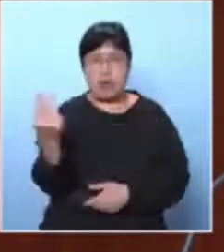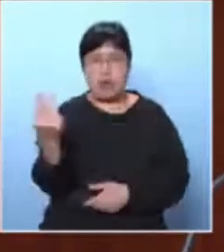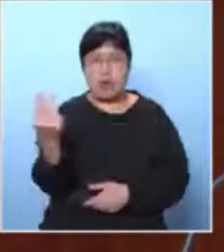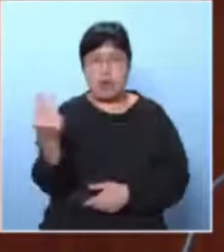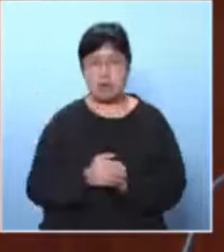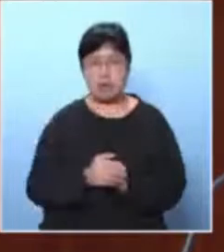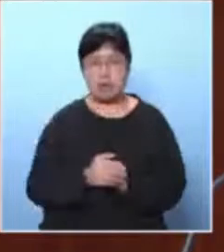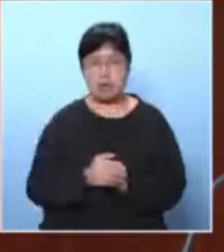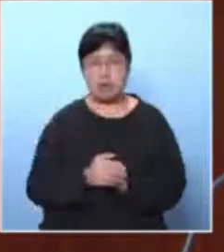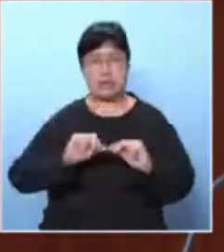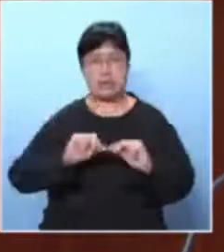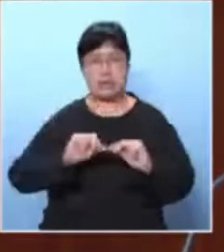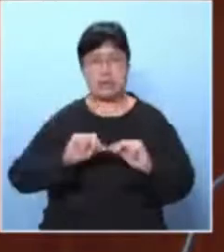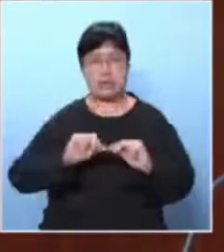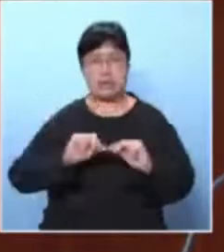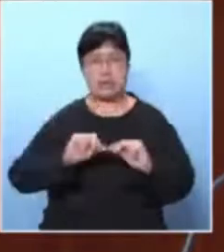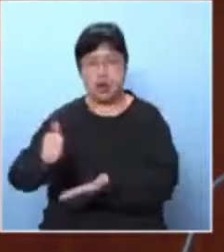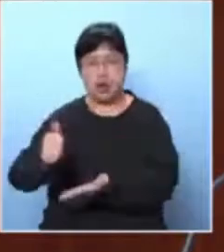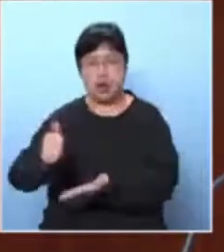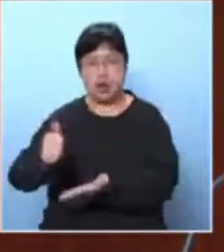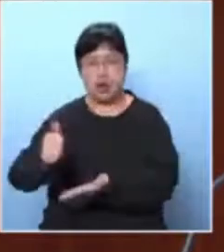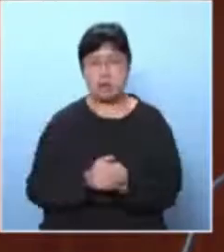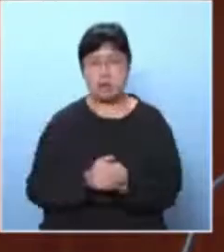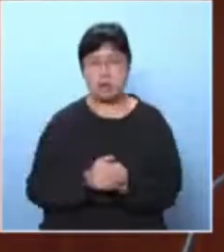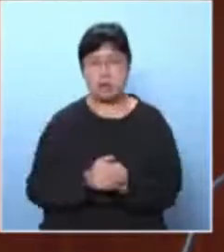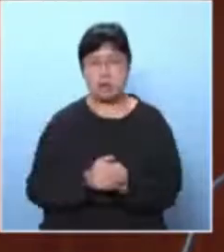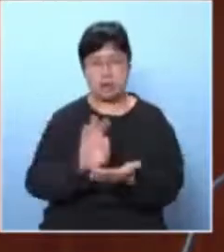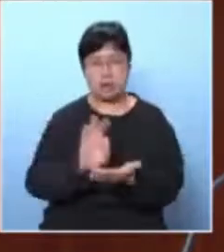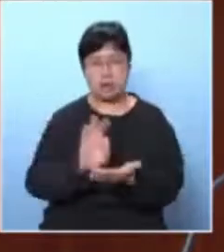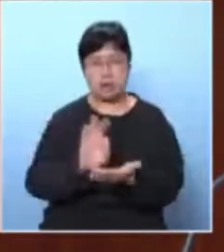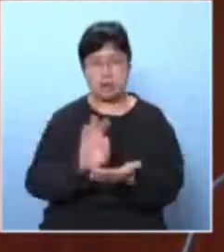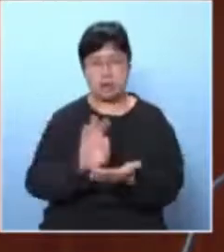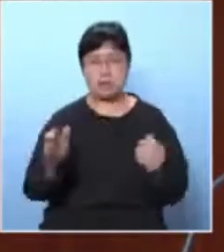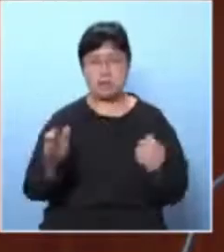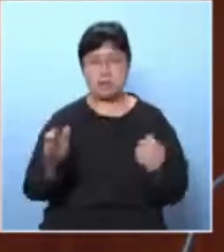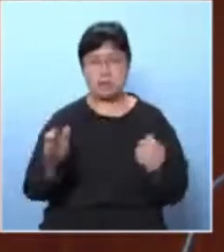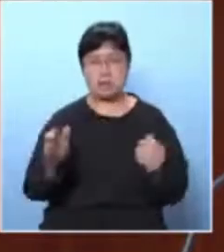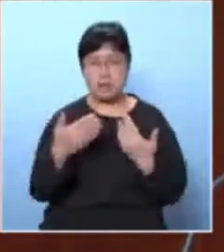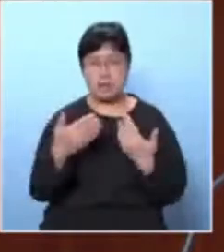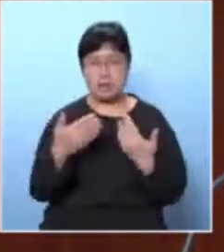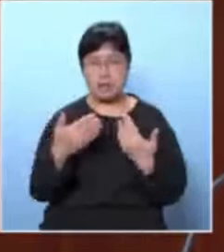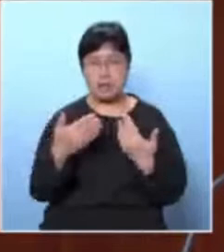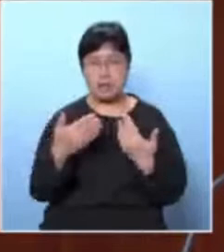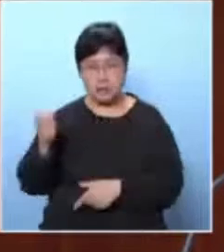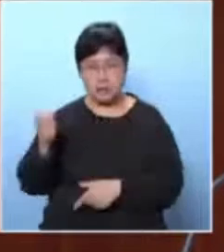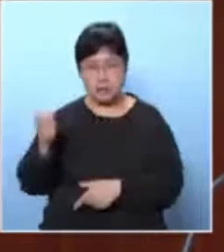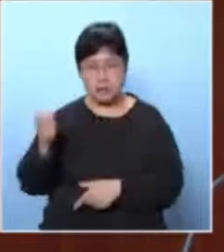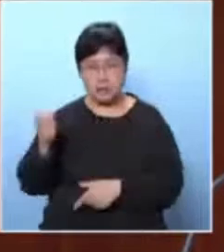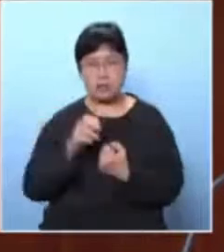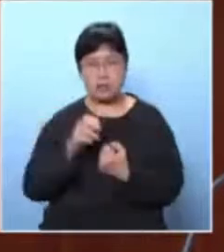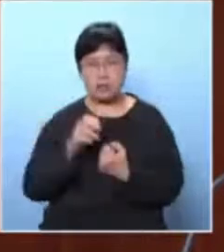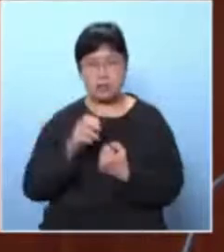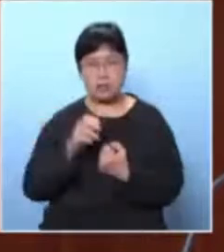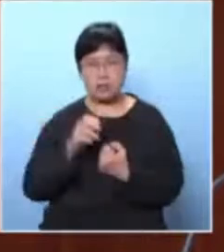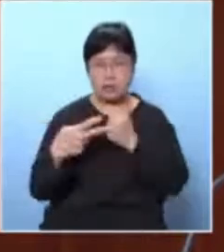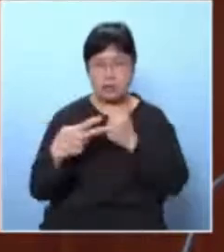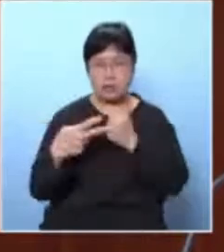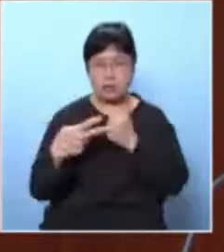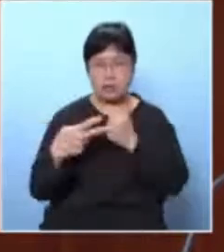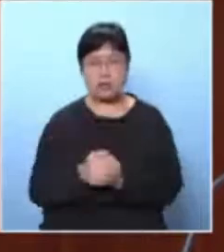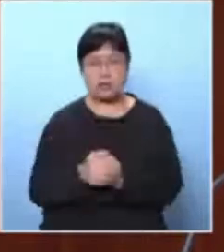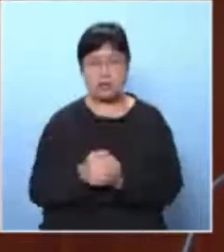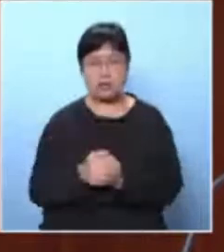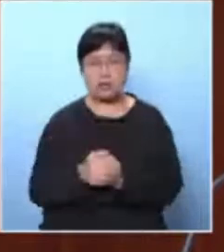This measure will last for 3 years and will be reviewed then. 2. Raise the accommodation-related